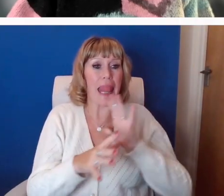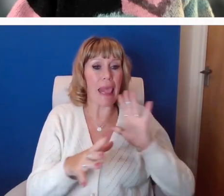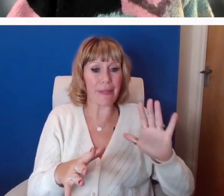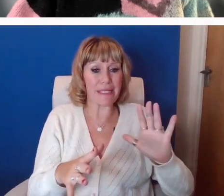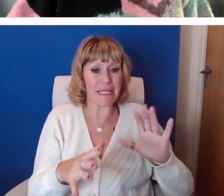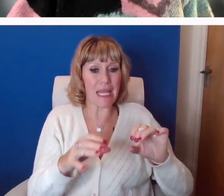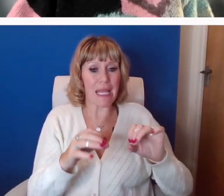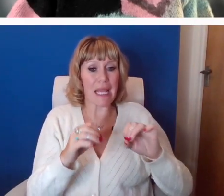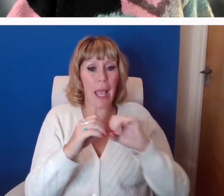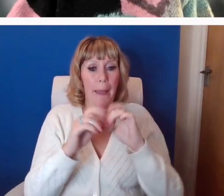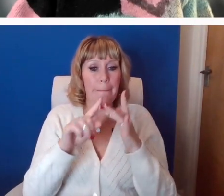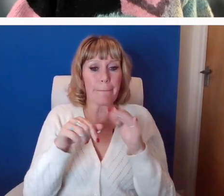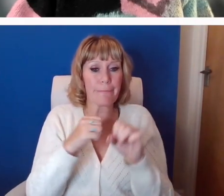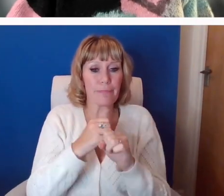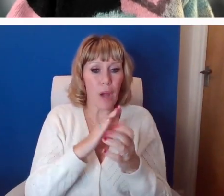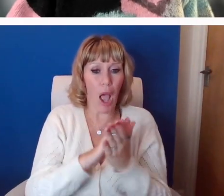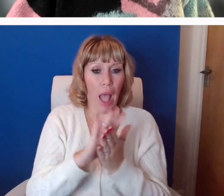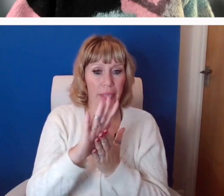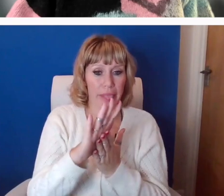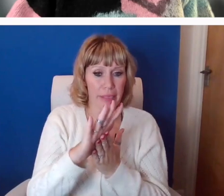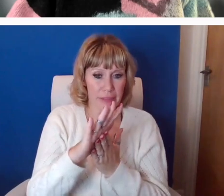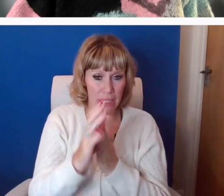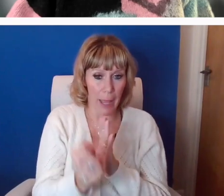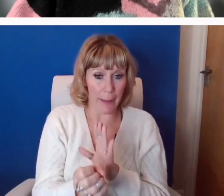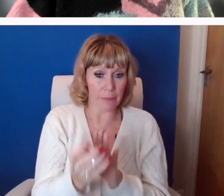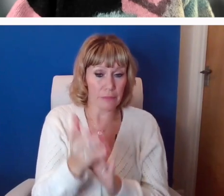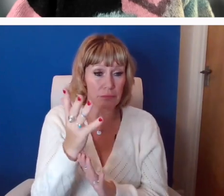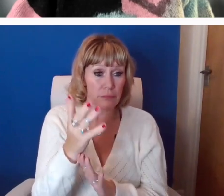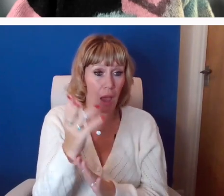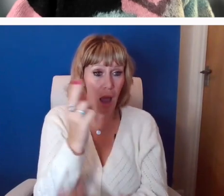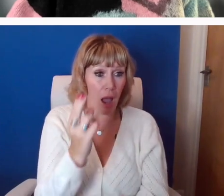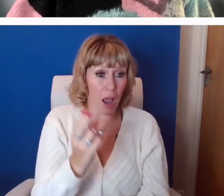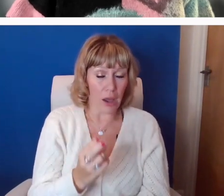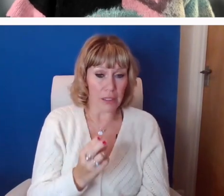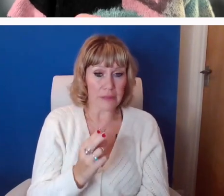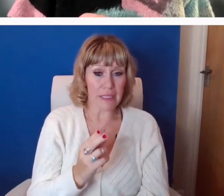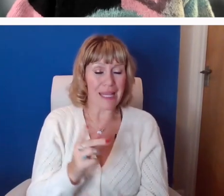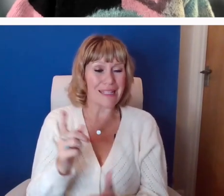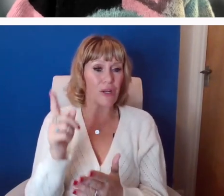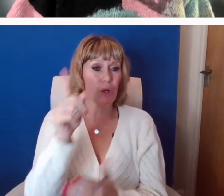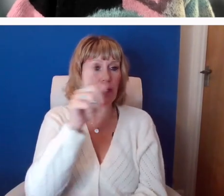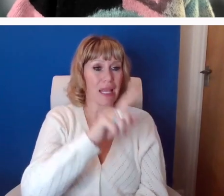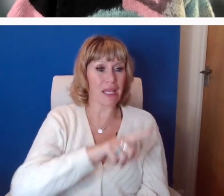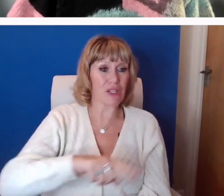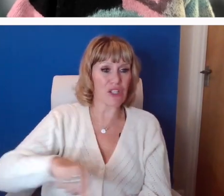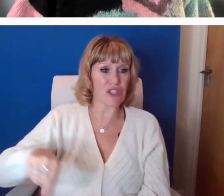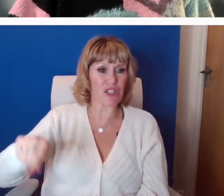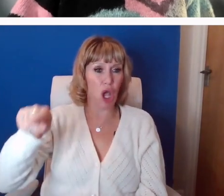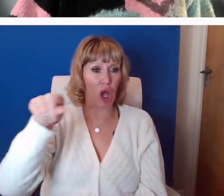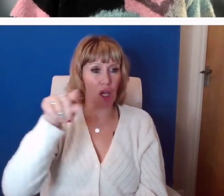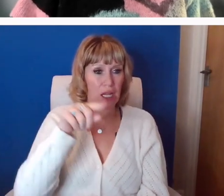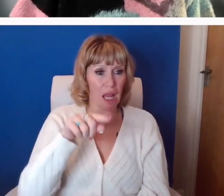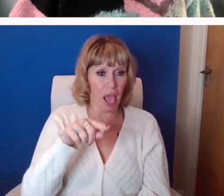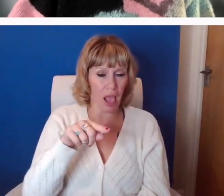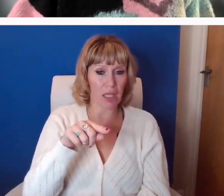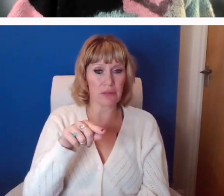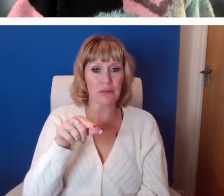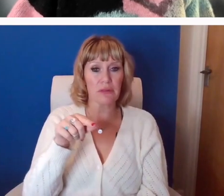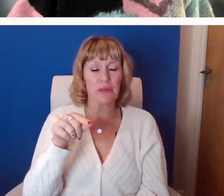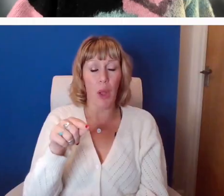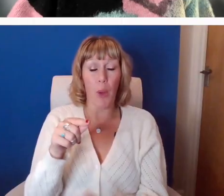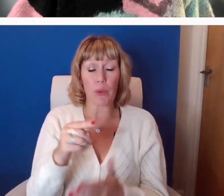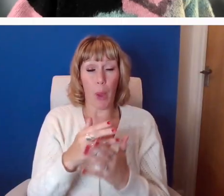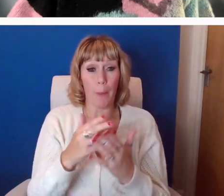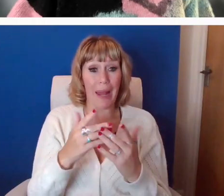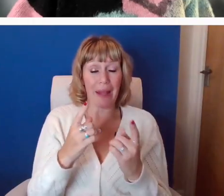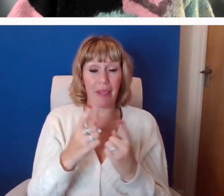it's a bone china lithophane, which is on a circular disc. One of the things that one of the many things I find